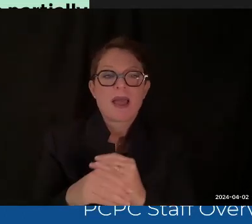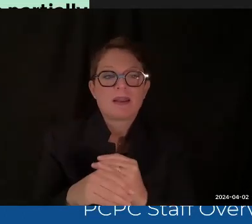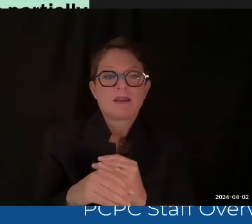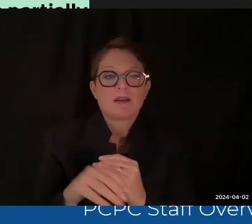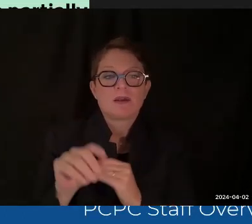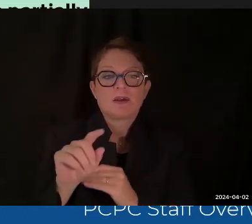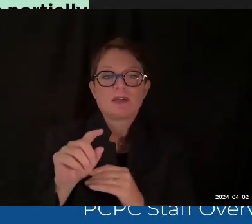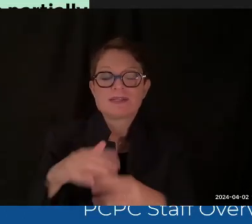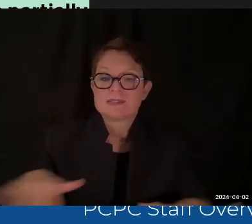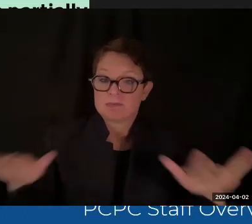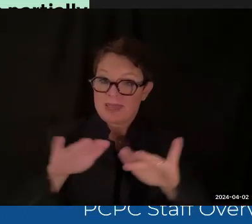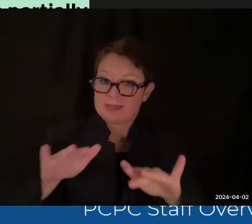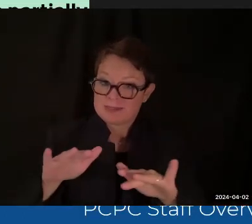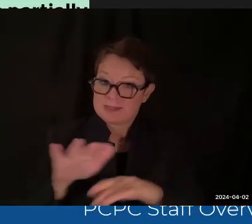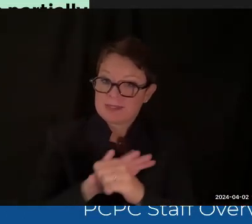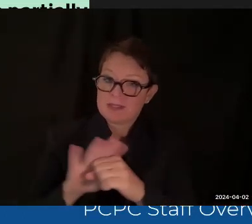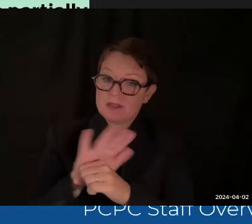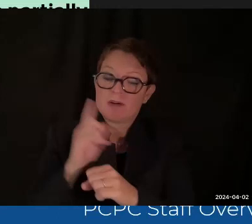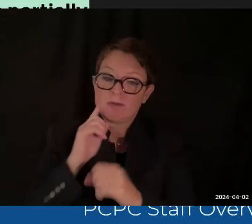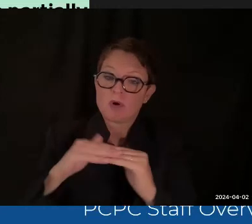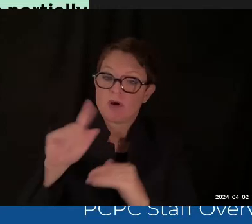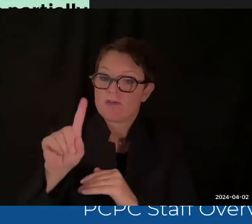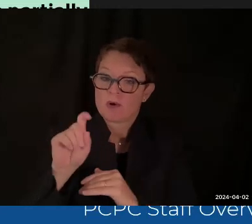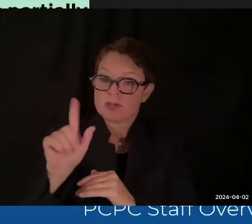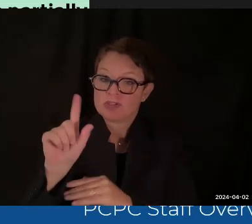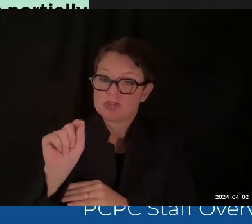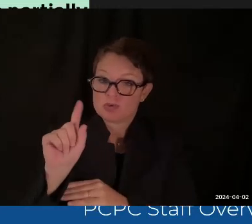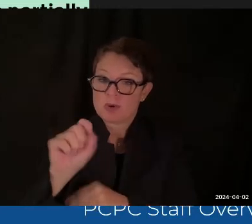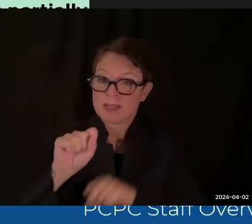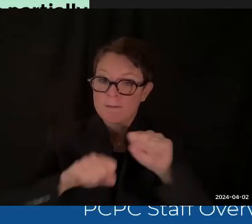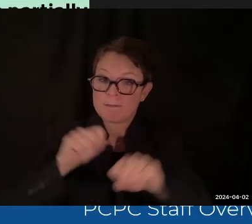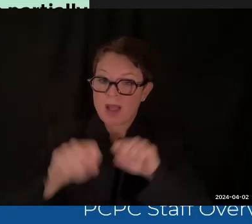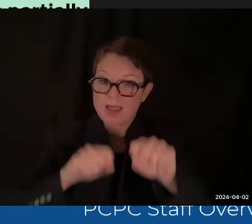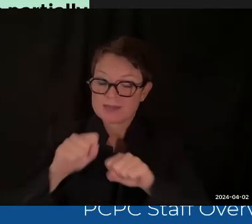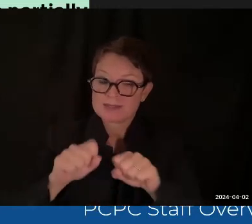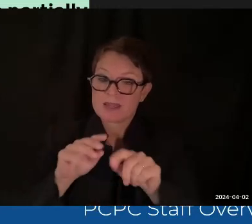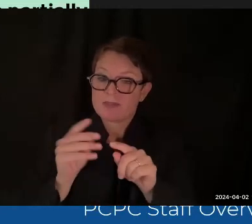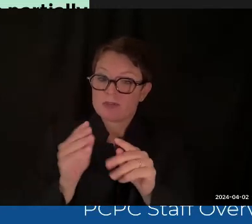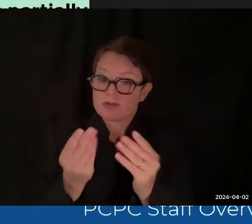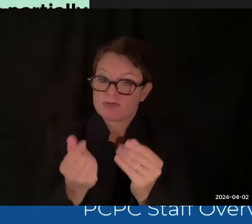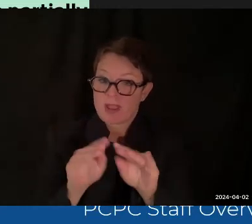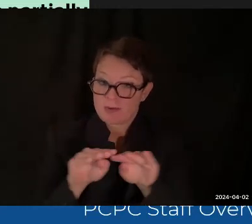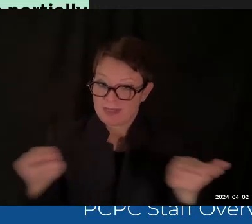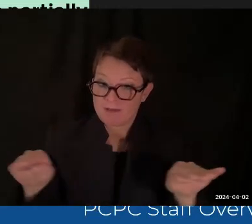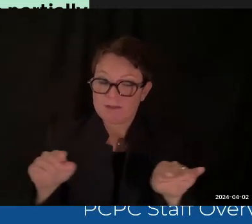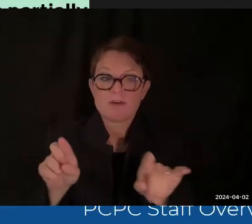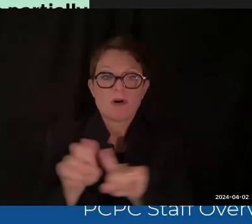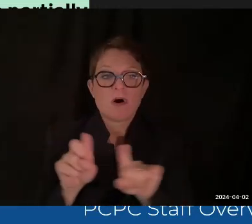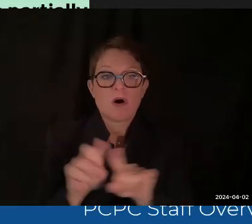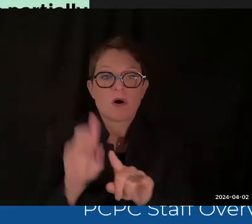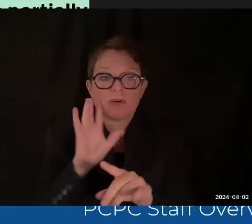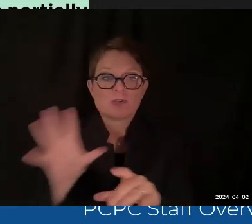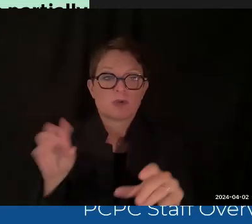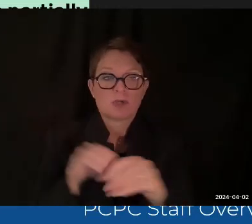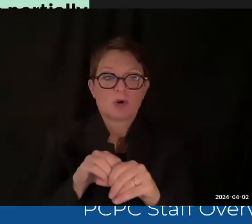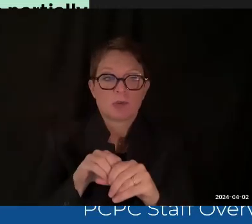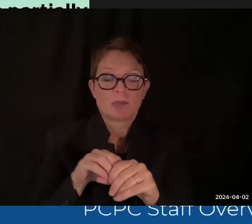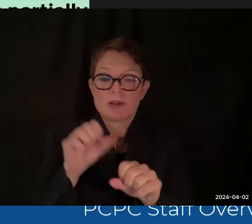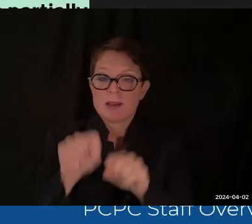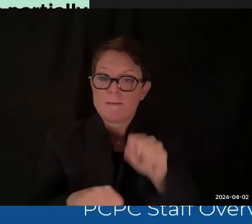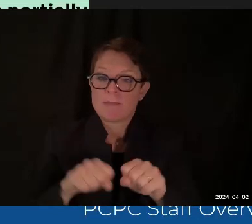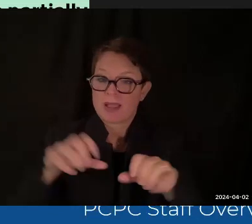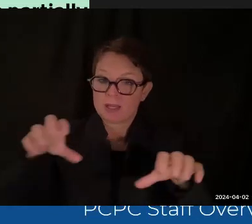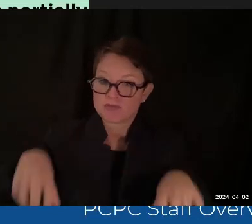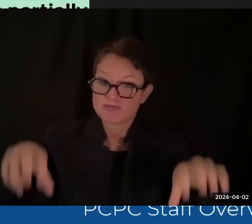incorporated space for over 120 bikes at the ground level and will also look to incorporate bike racks on